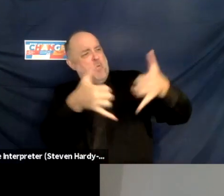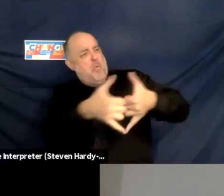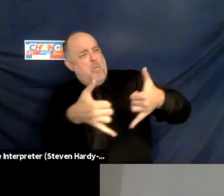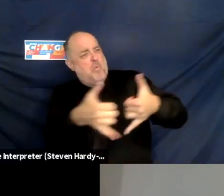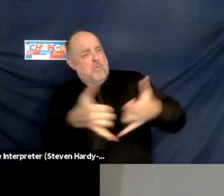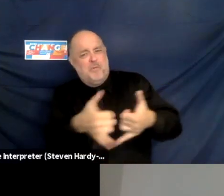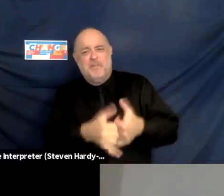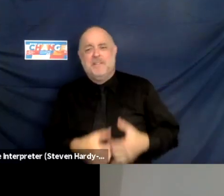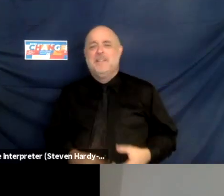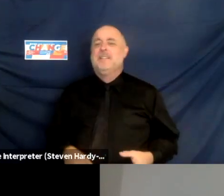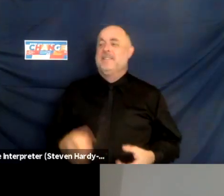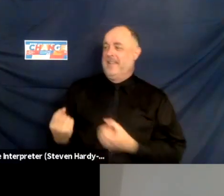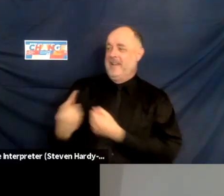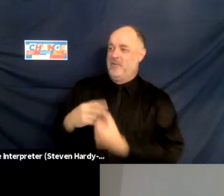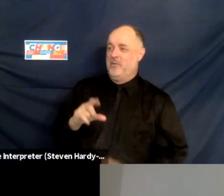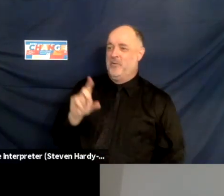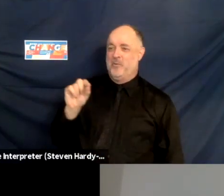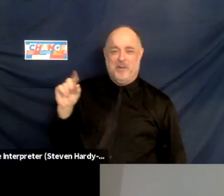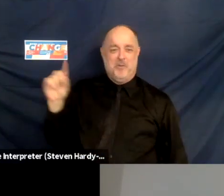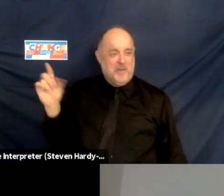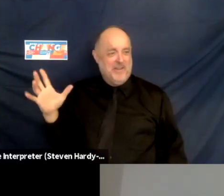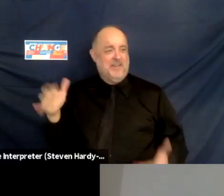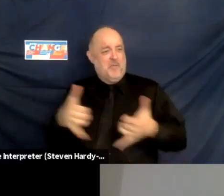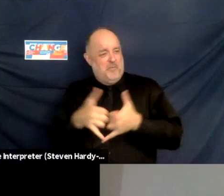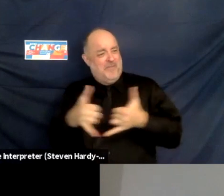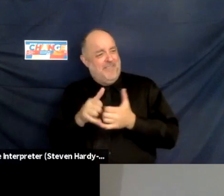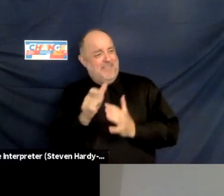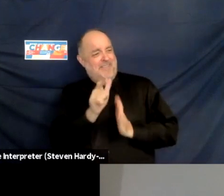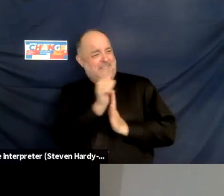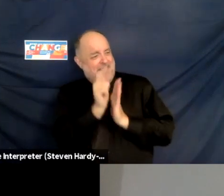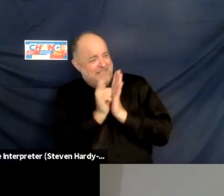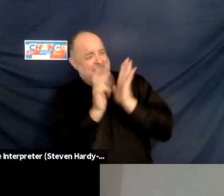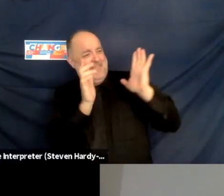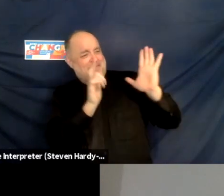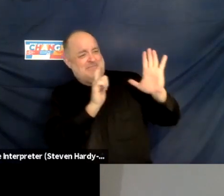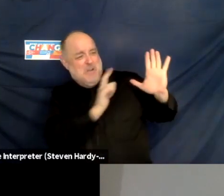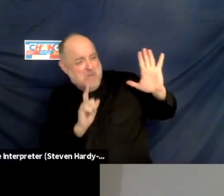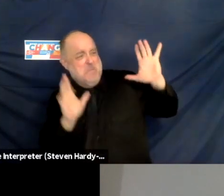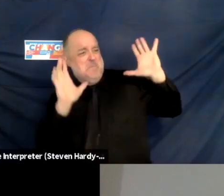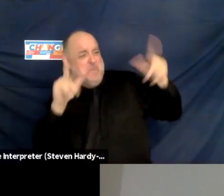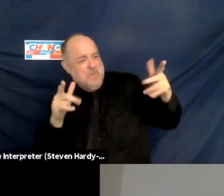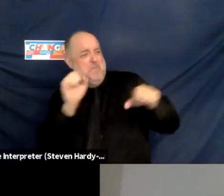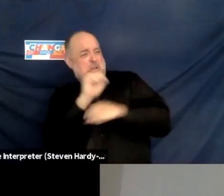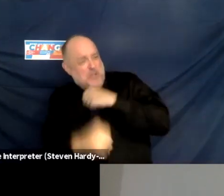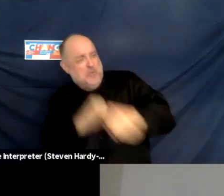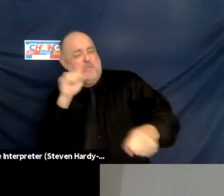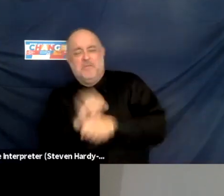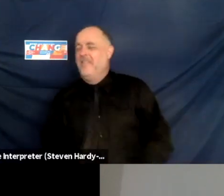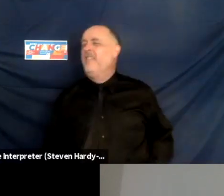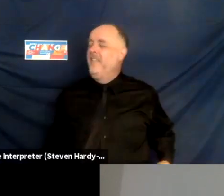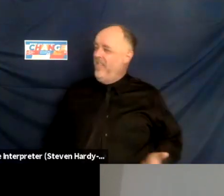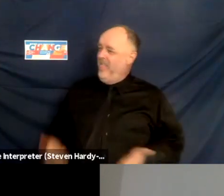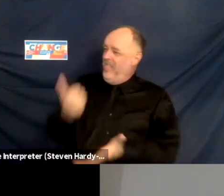us a year to give you this. This award is recognition of Senator Carper's leadership in drafting the American Transportation Infrastructure Act